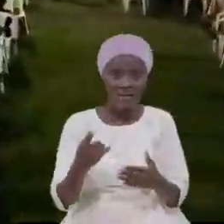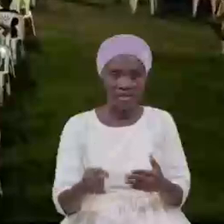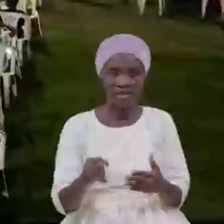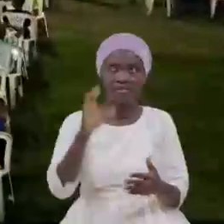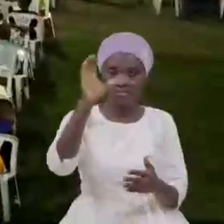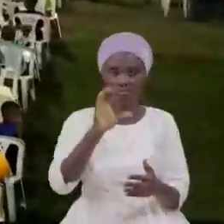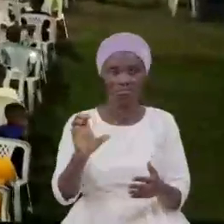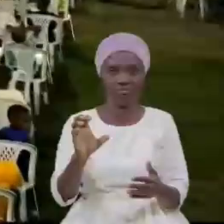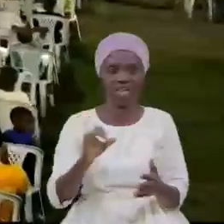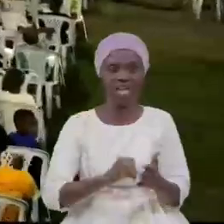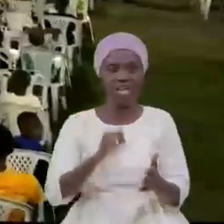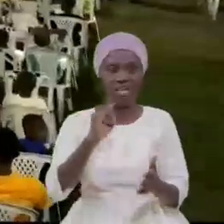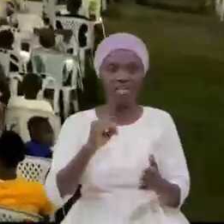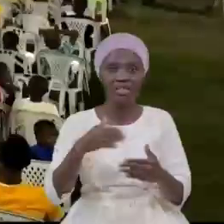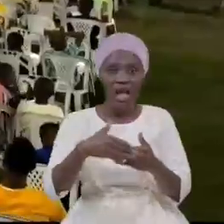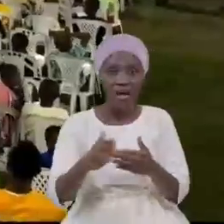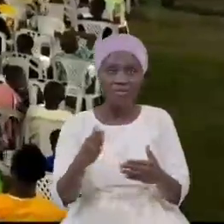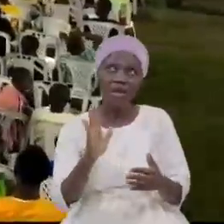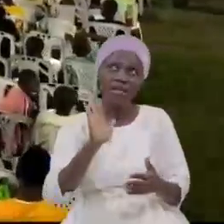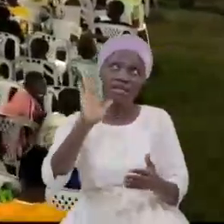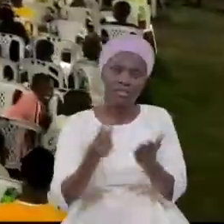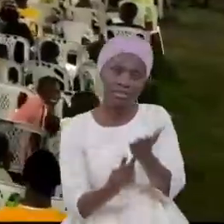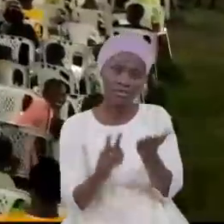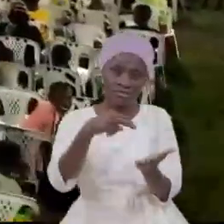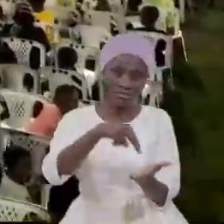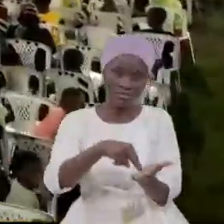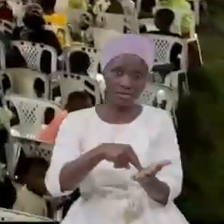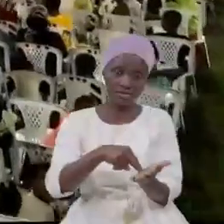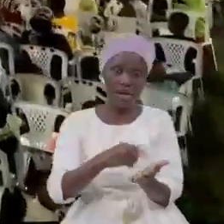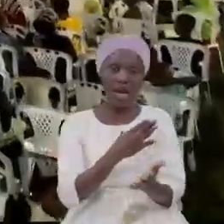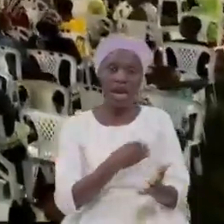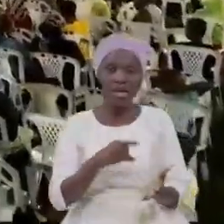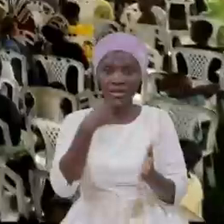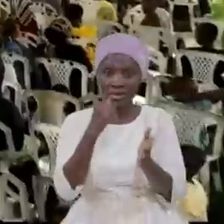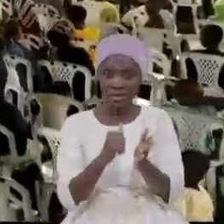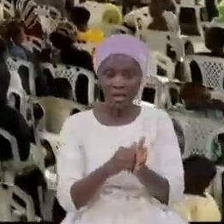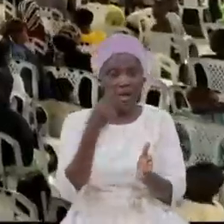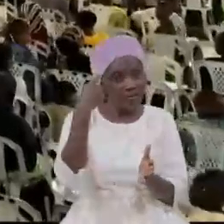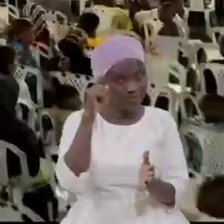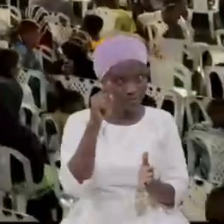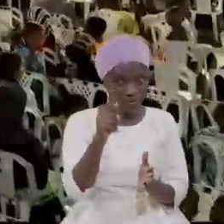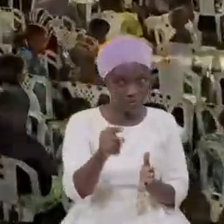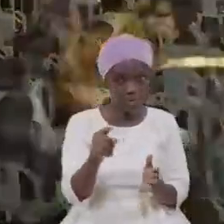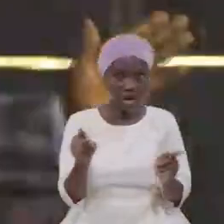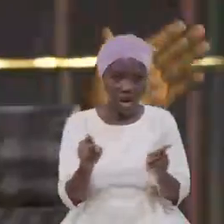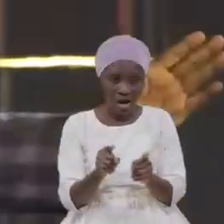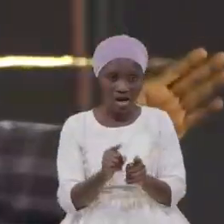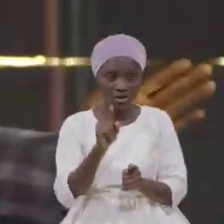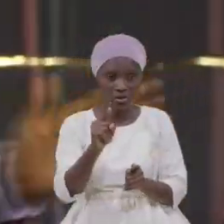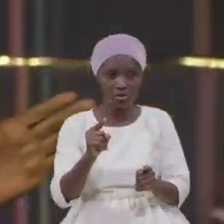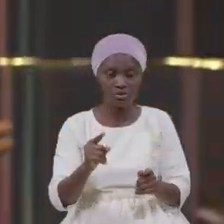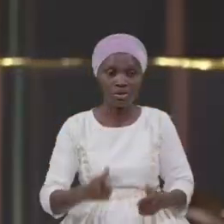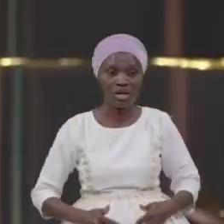after his resurrection. And it says for you, as you live after